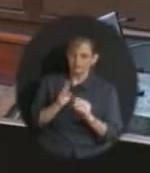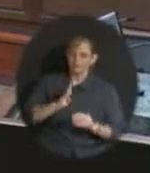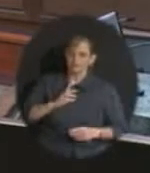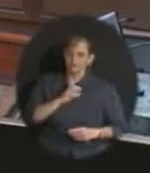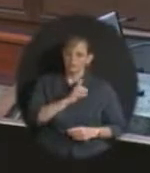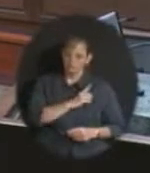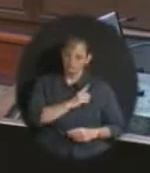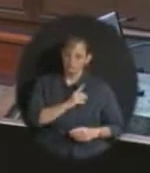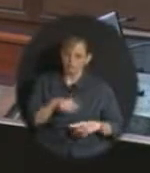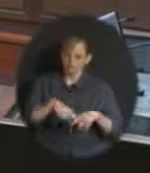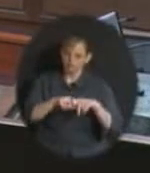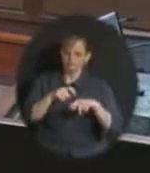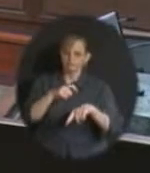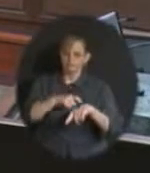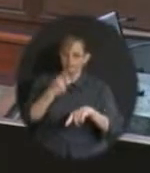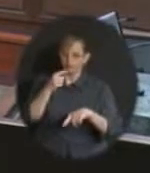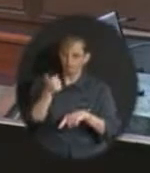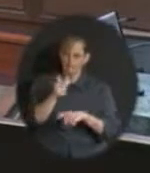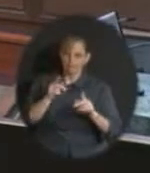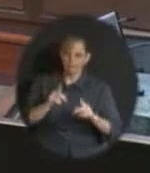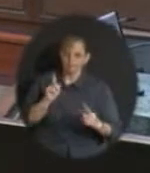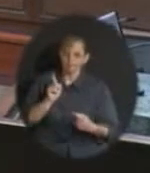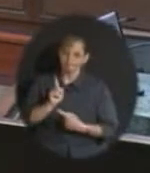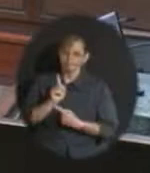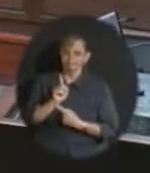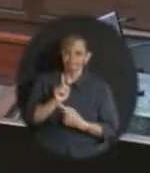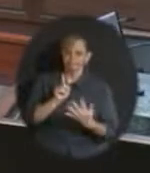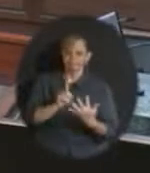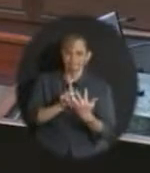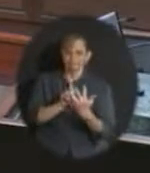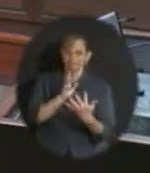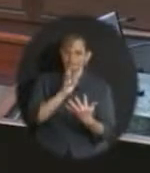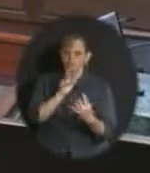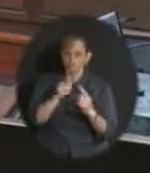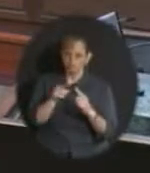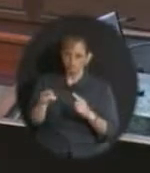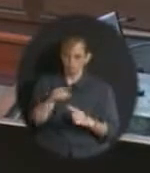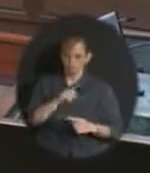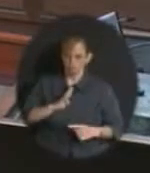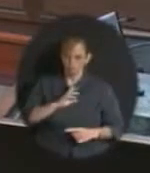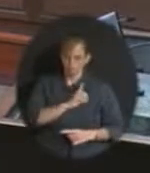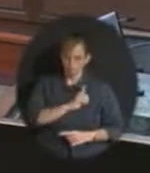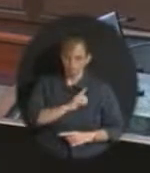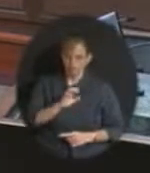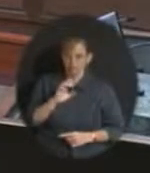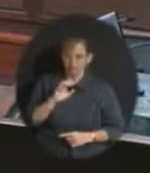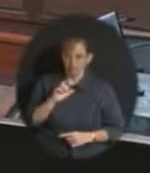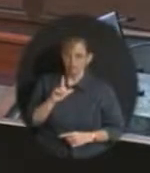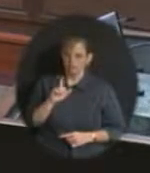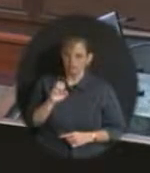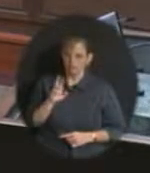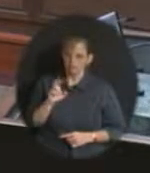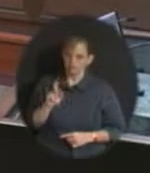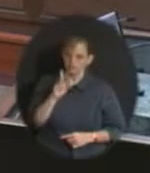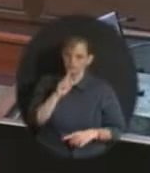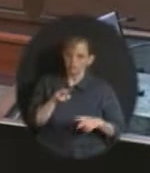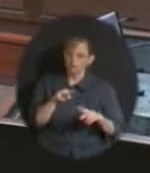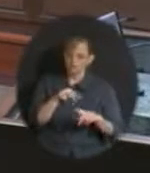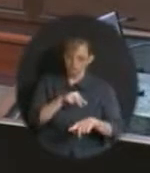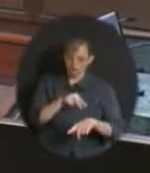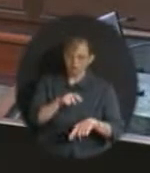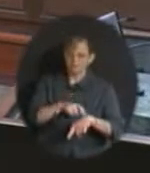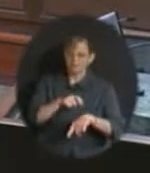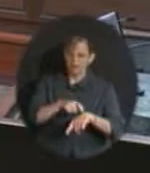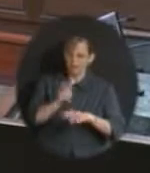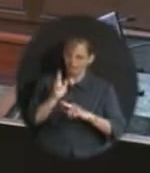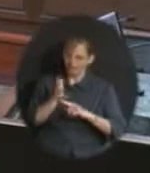to address the board. We request that individual speakers limit their comments to 5 minutes. The clerk will monitor the time and notify the speaker when the 5-minute time